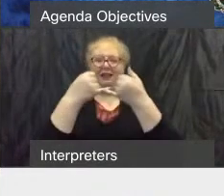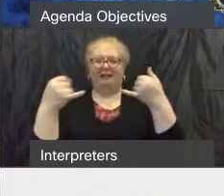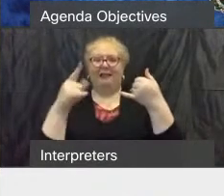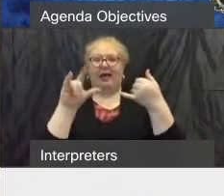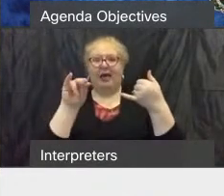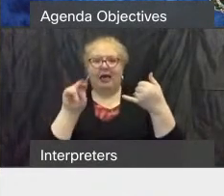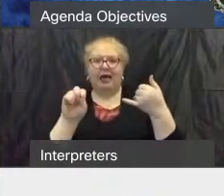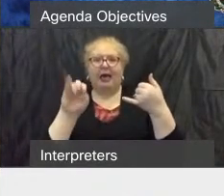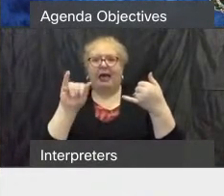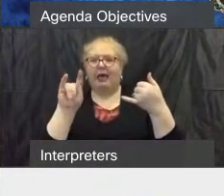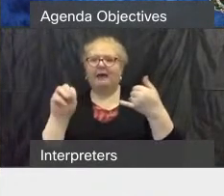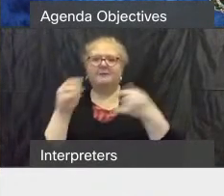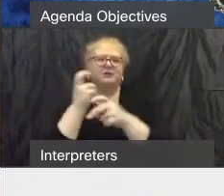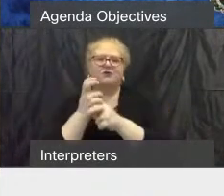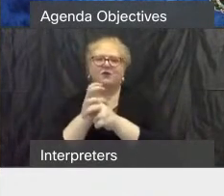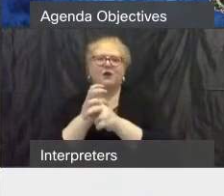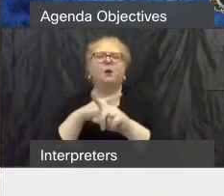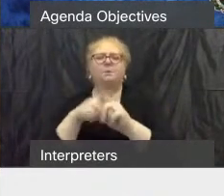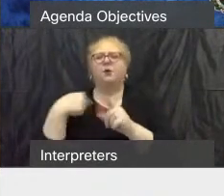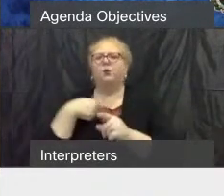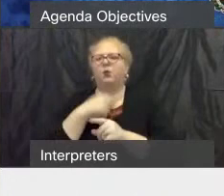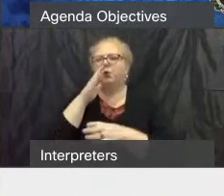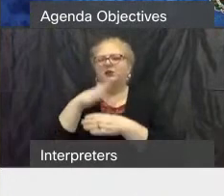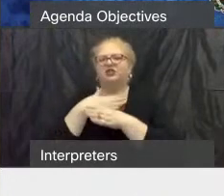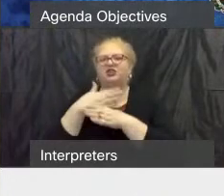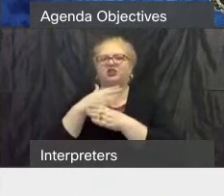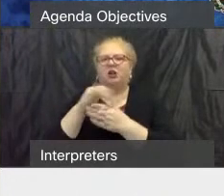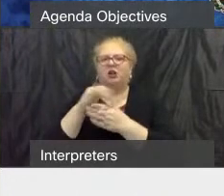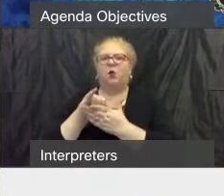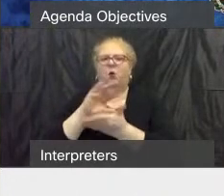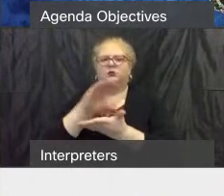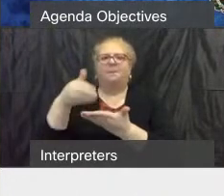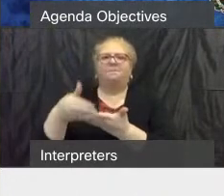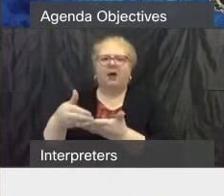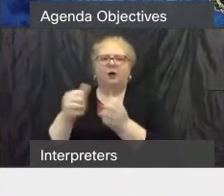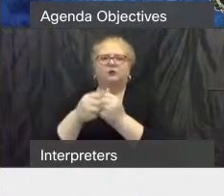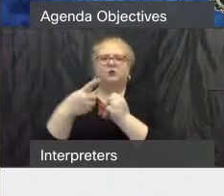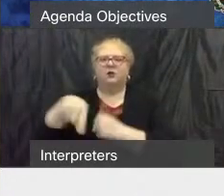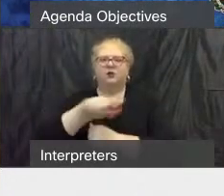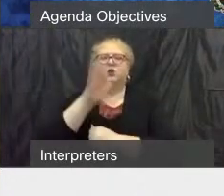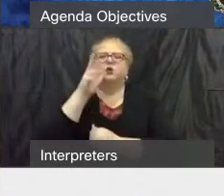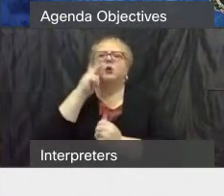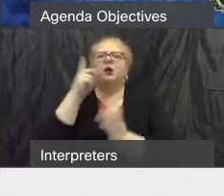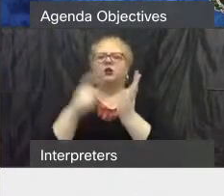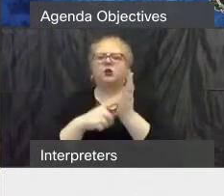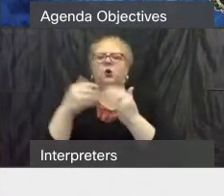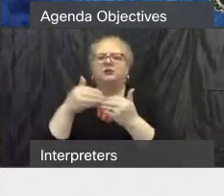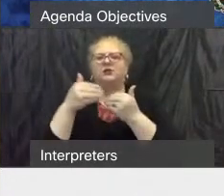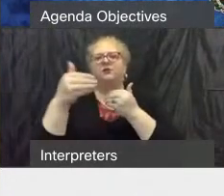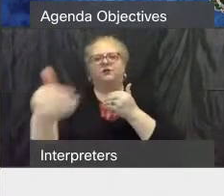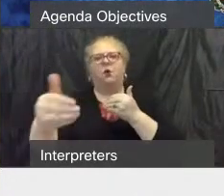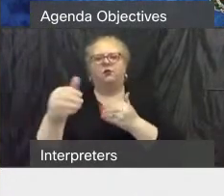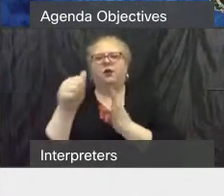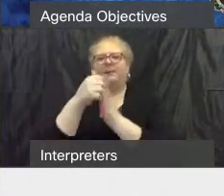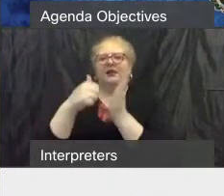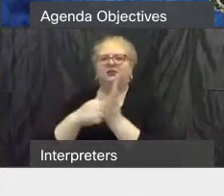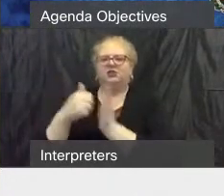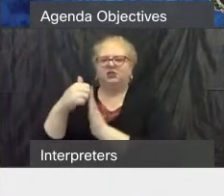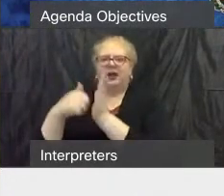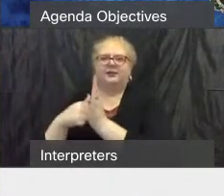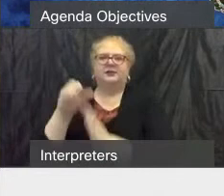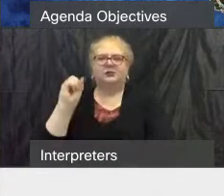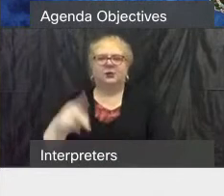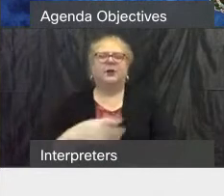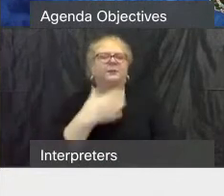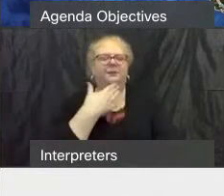share with you what dollars are there. Okay. And you'll be able to see that in forthcoming agendas as well. Okay, thank you. Thank you, Mayor.